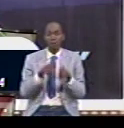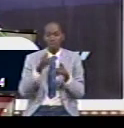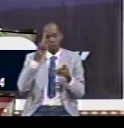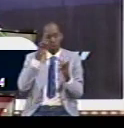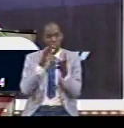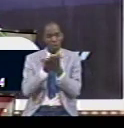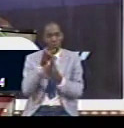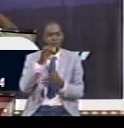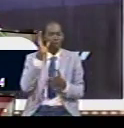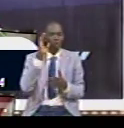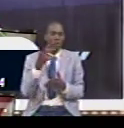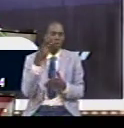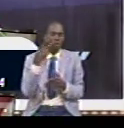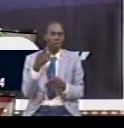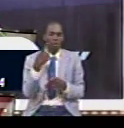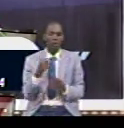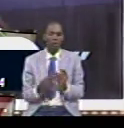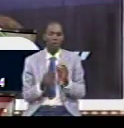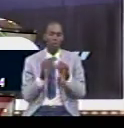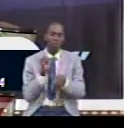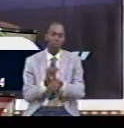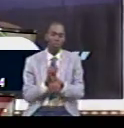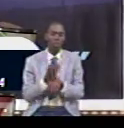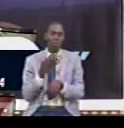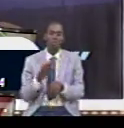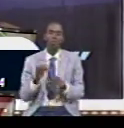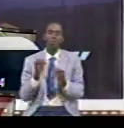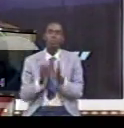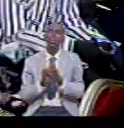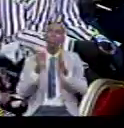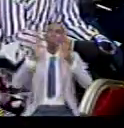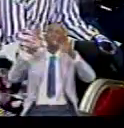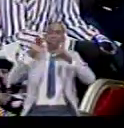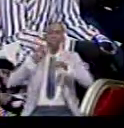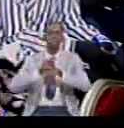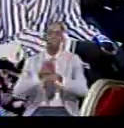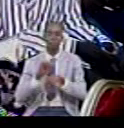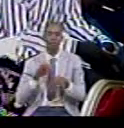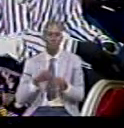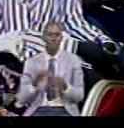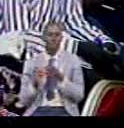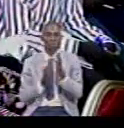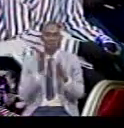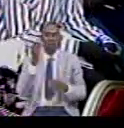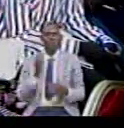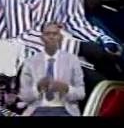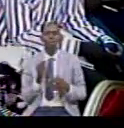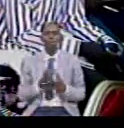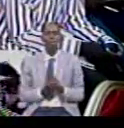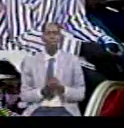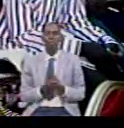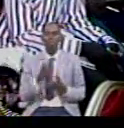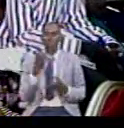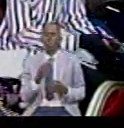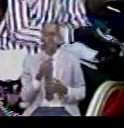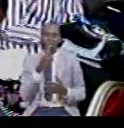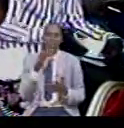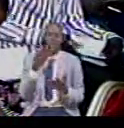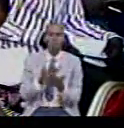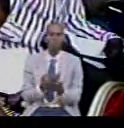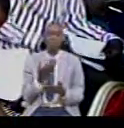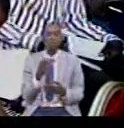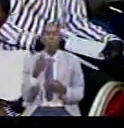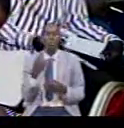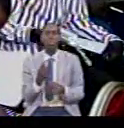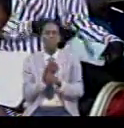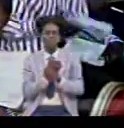in Christ, that your life will totally turn around in Jesus' name. The proof of the salvation